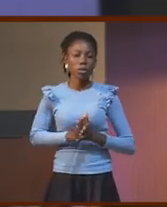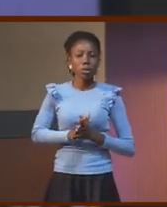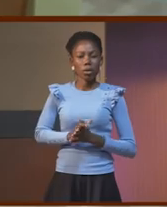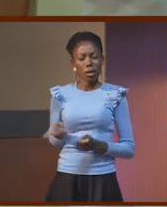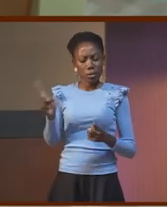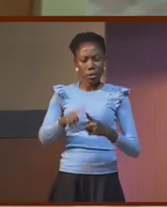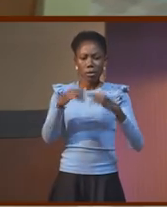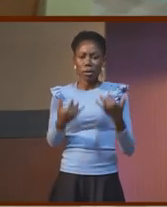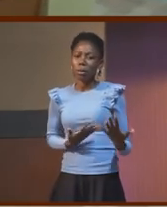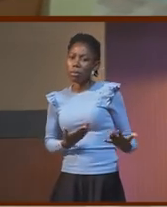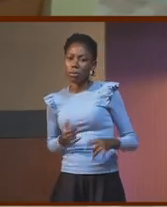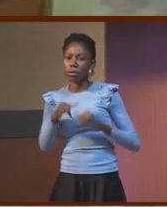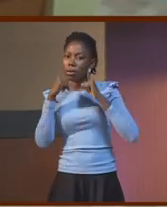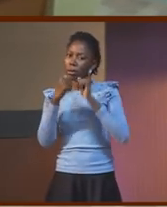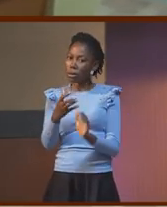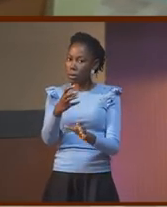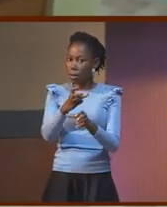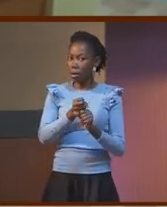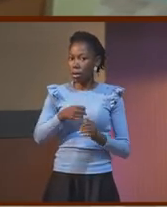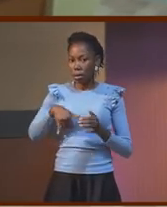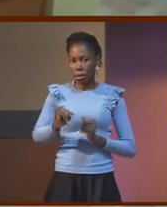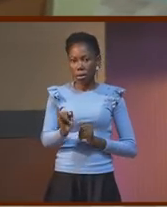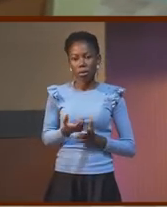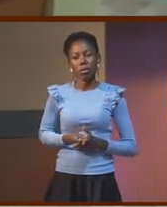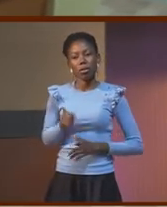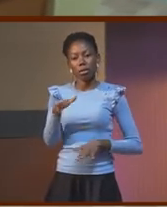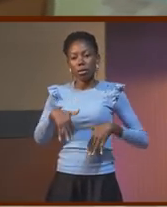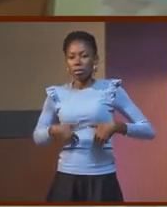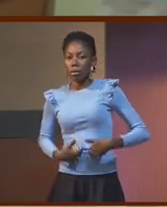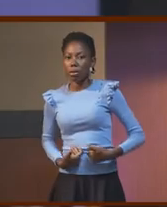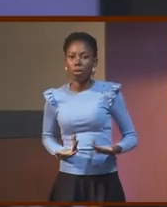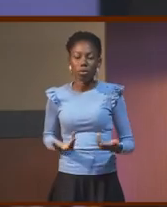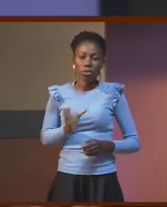get anything from him. And things are really getting tough.